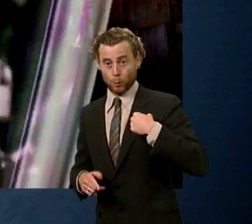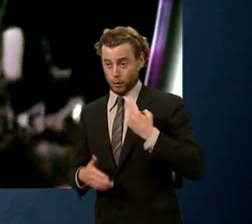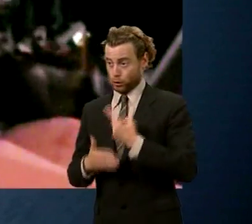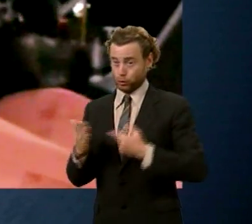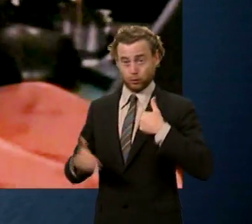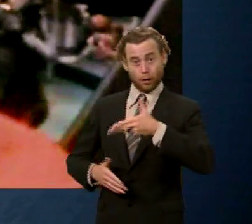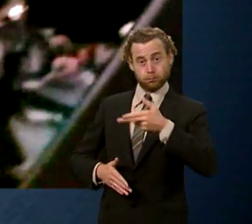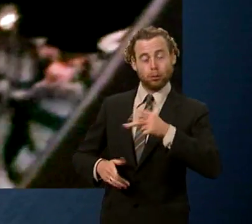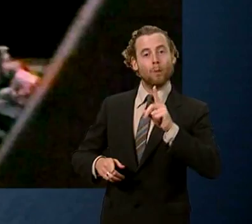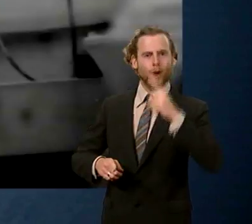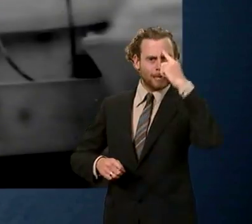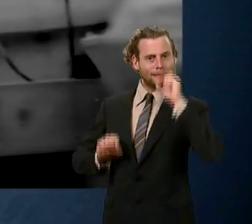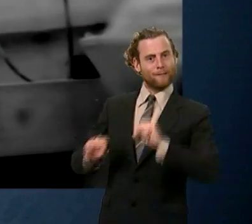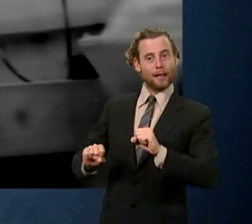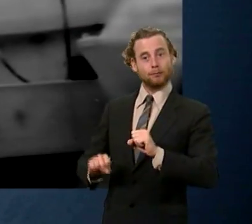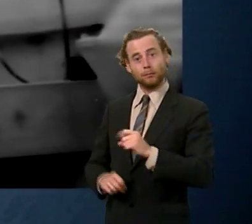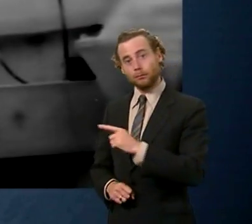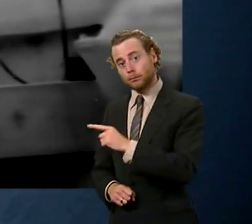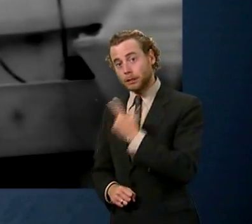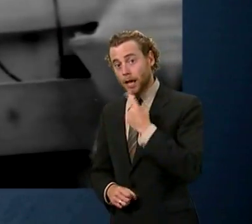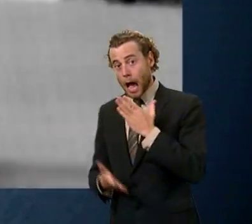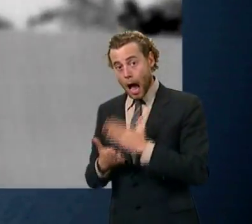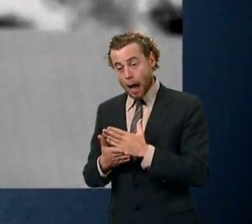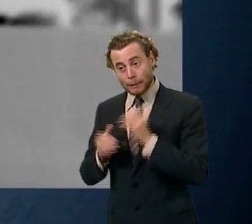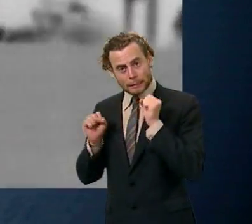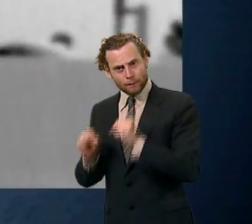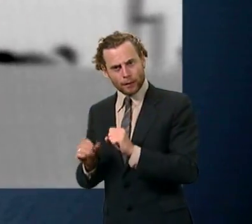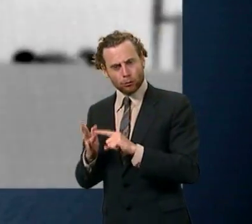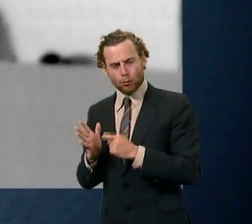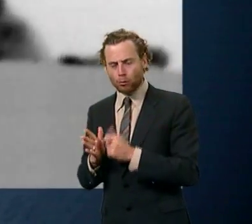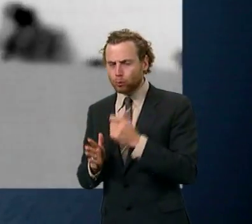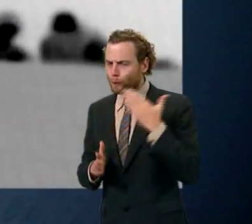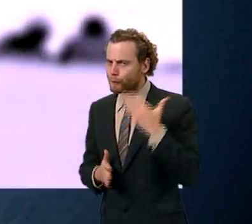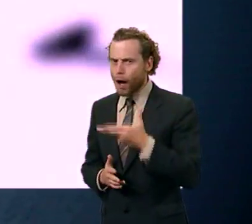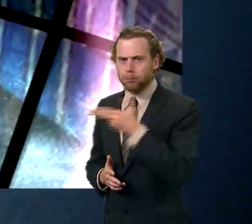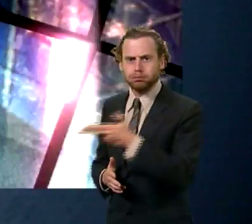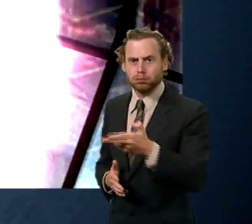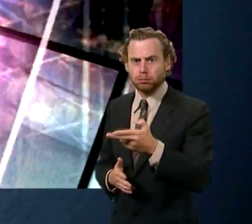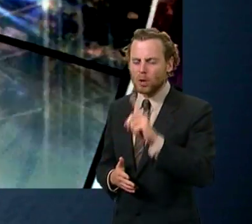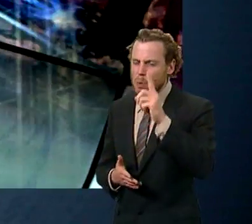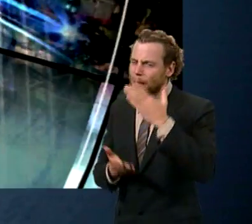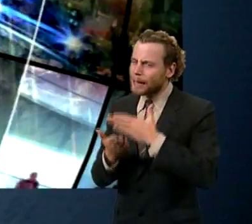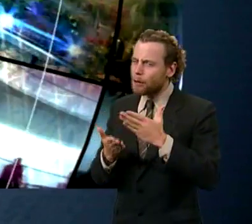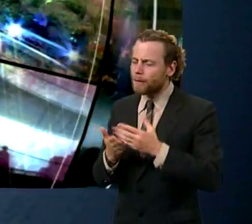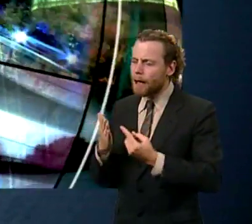lives. Self-defense or excessive force? What really happened that night?